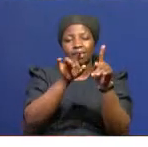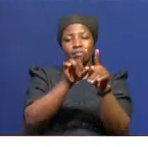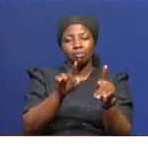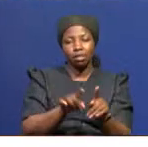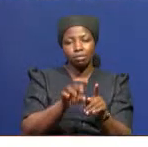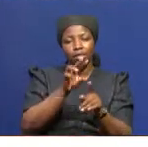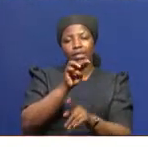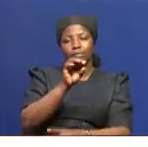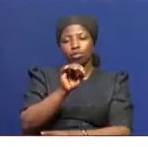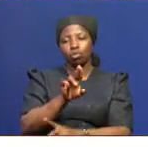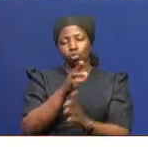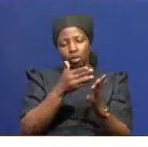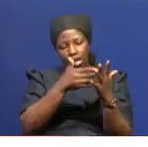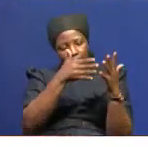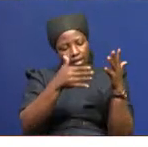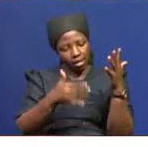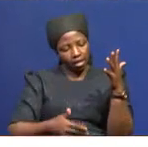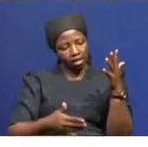memorandum.